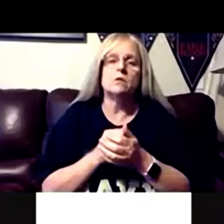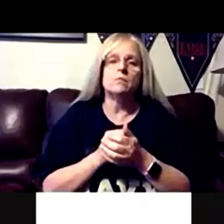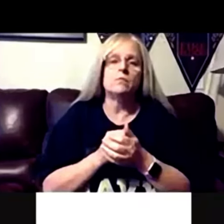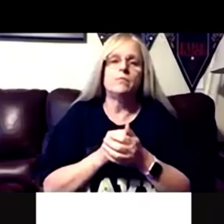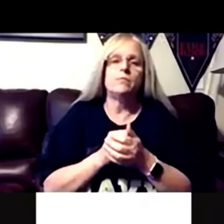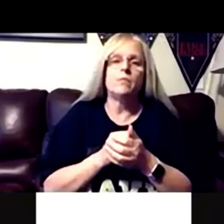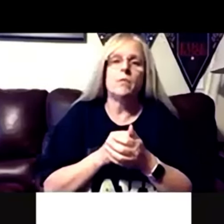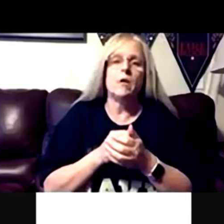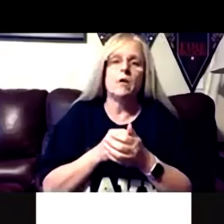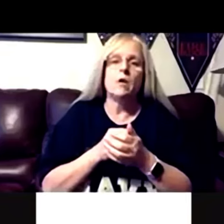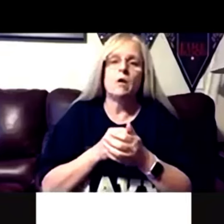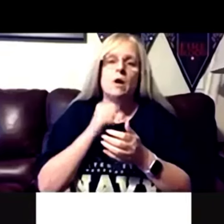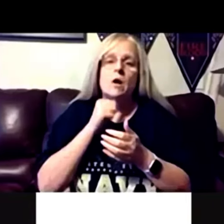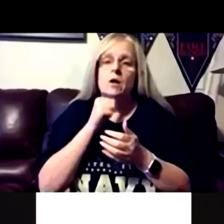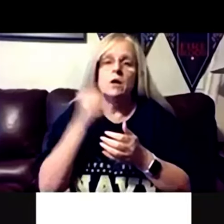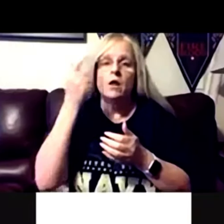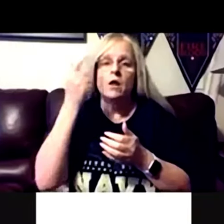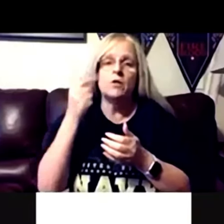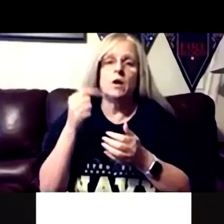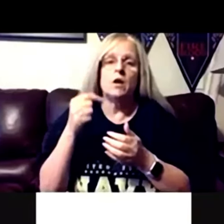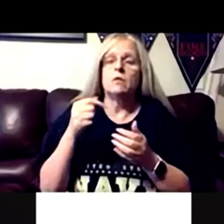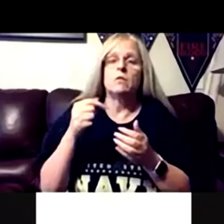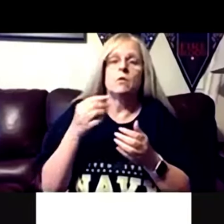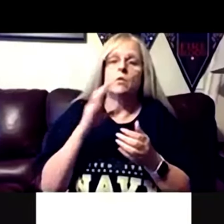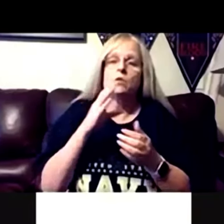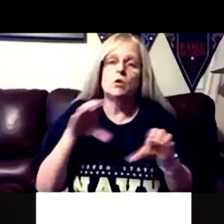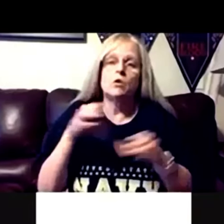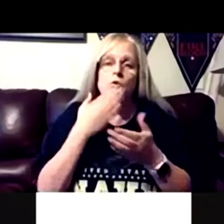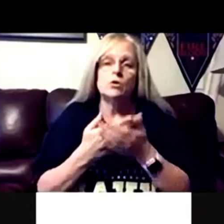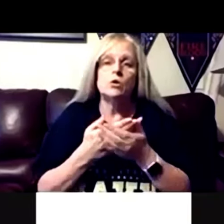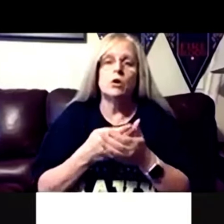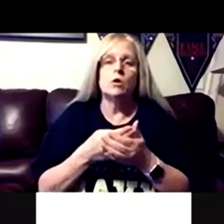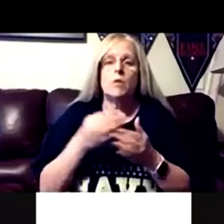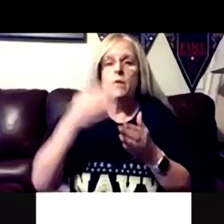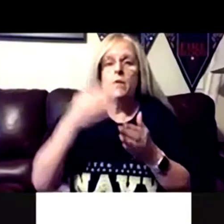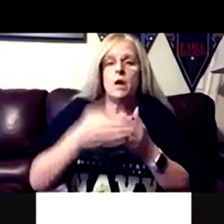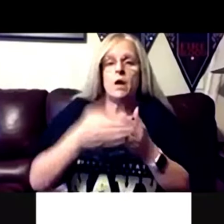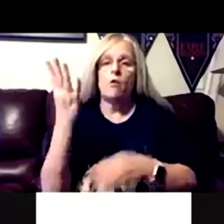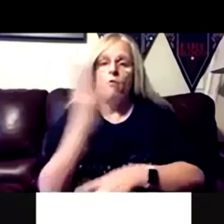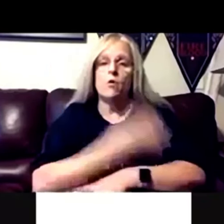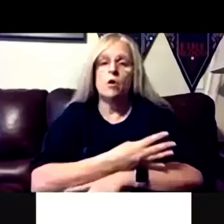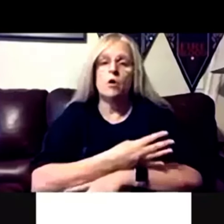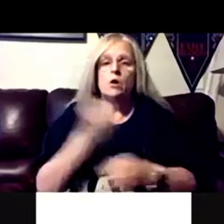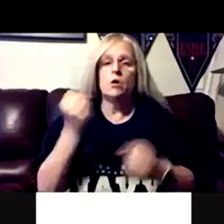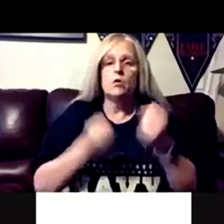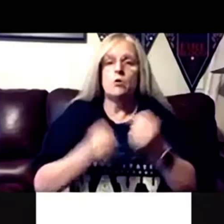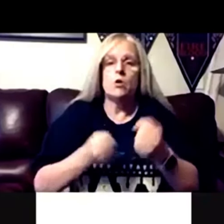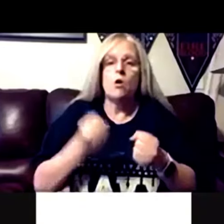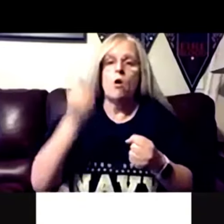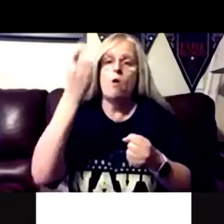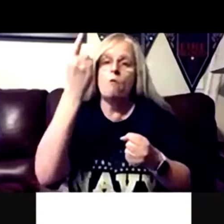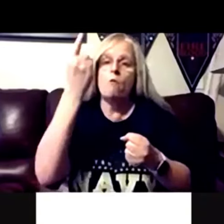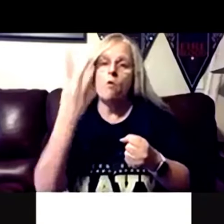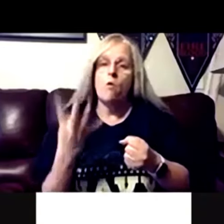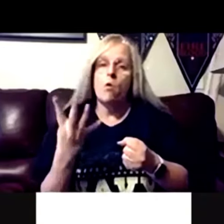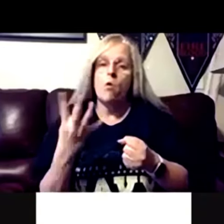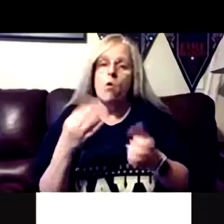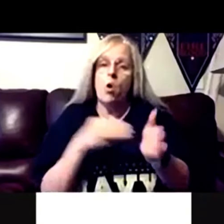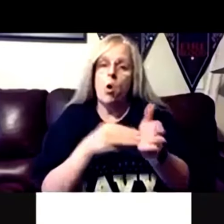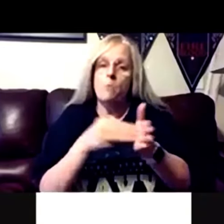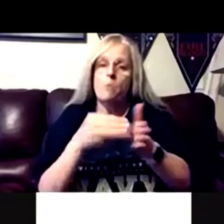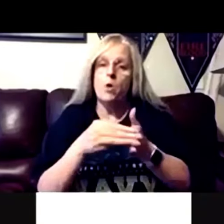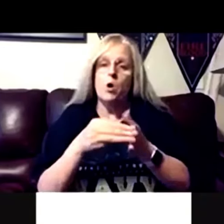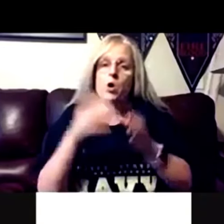the outcome that we got, but at the end of 4 days, he had driven 250,000 views through our